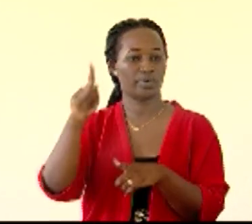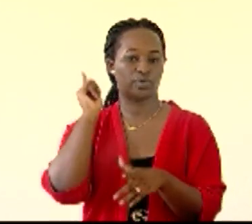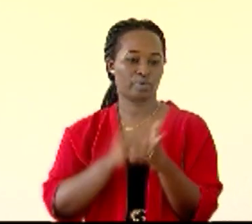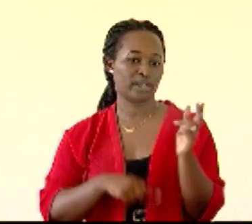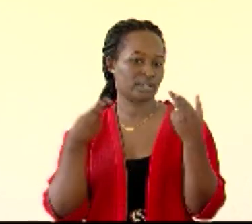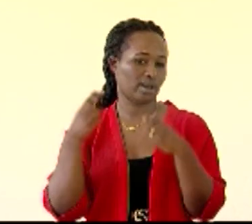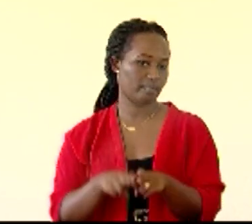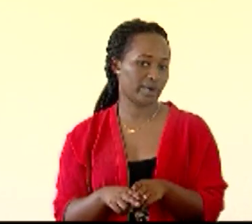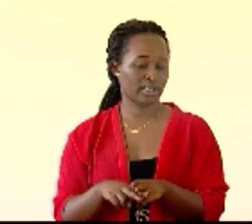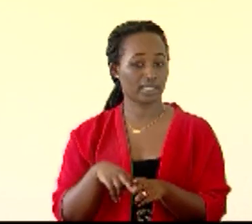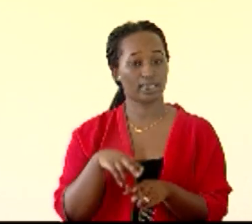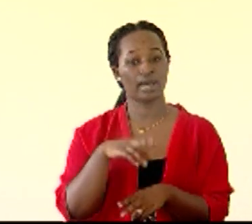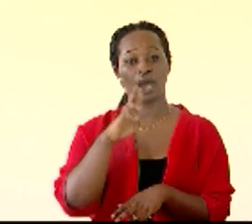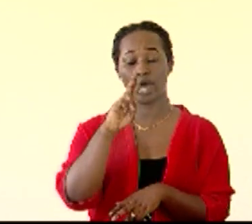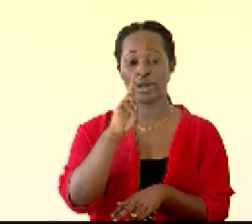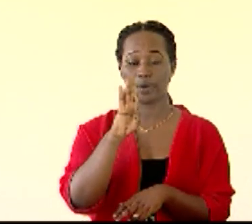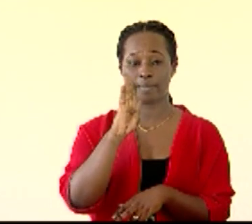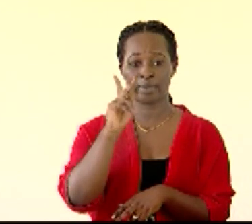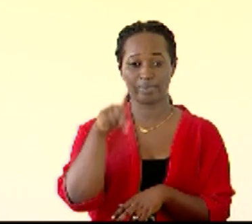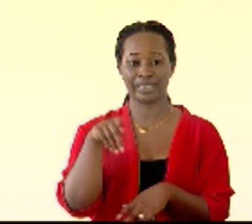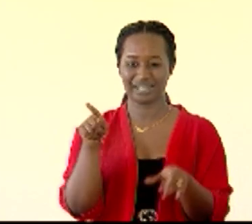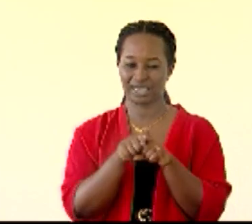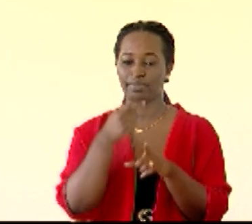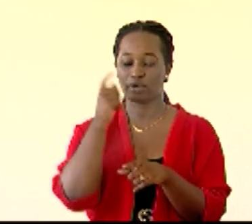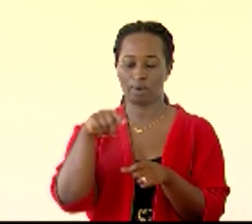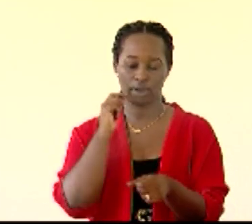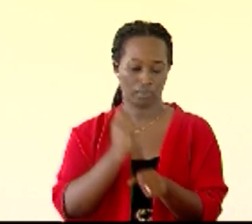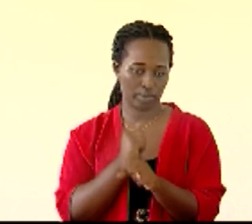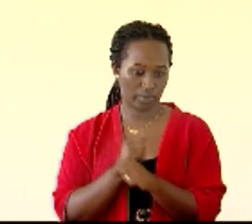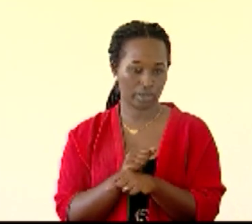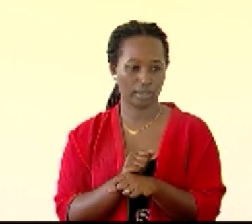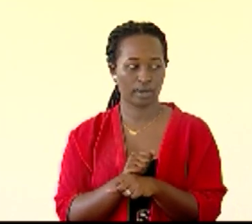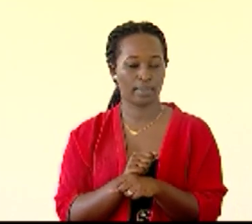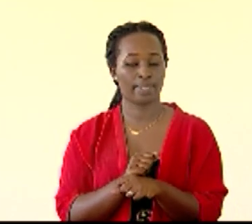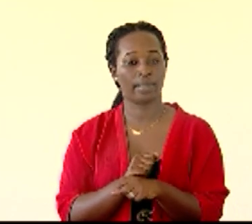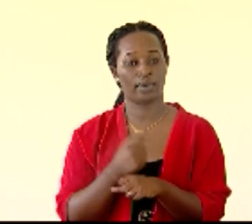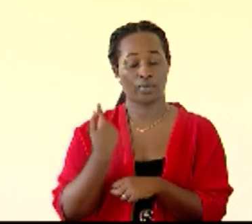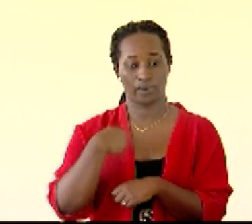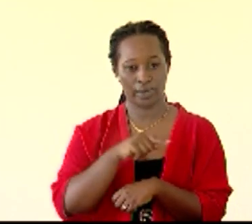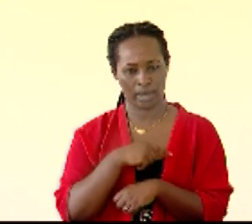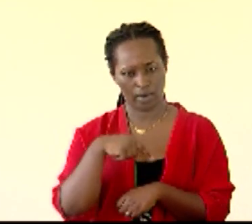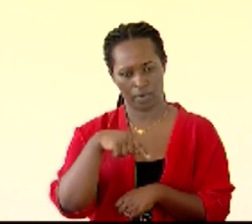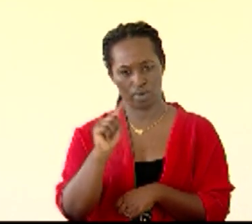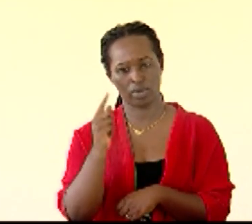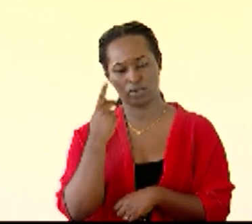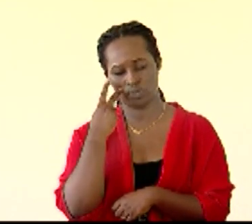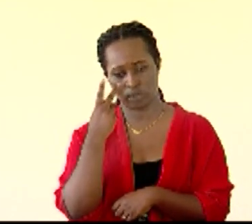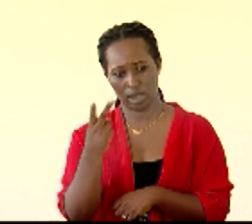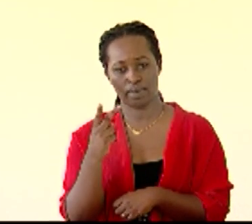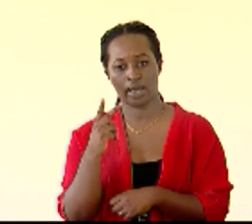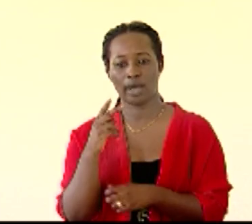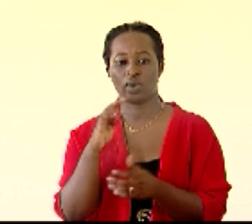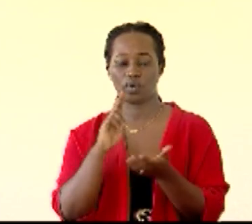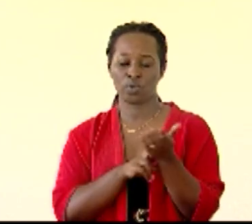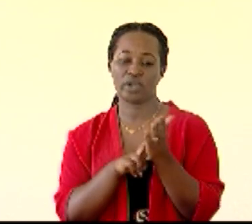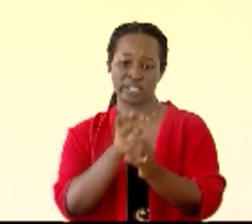has to be regenerated, but at a very huge cost. One, that we are going to consume energy